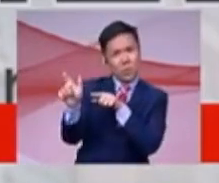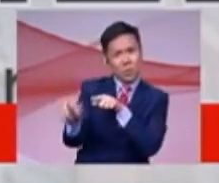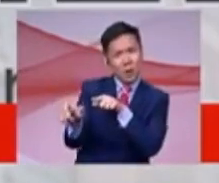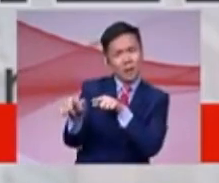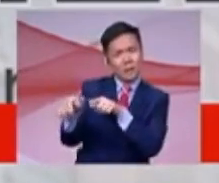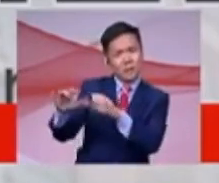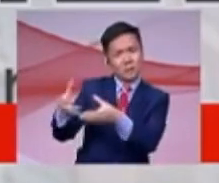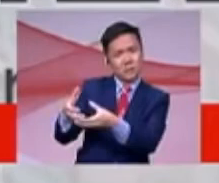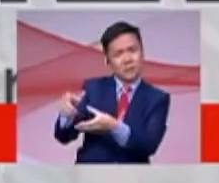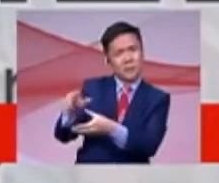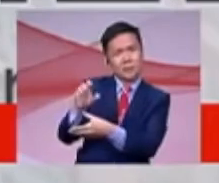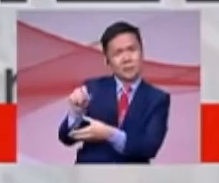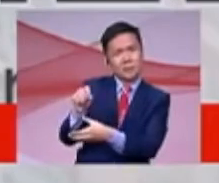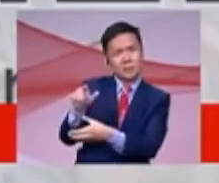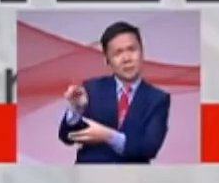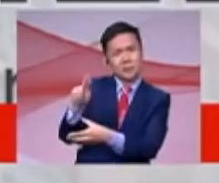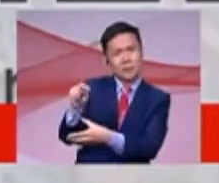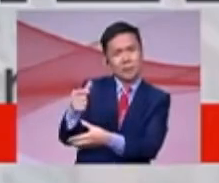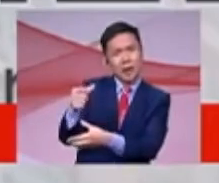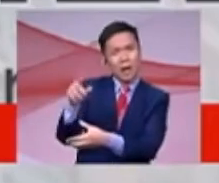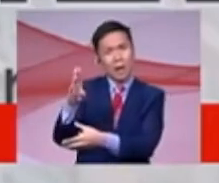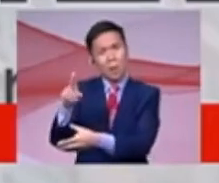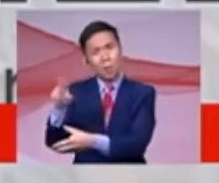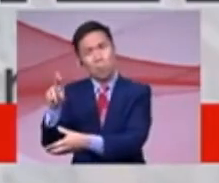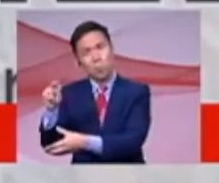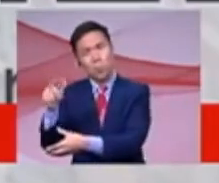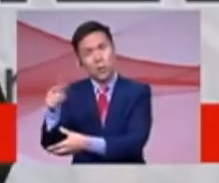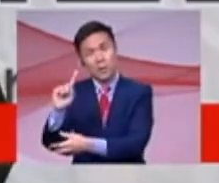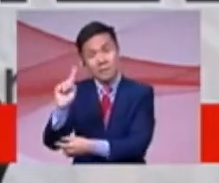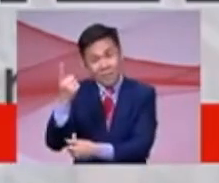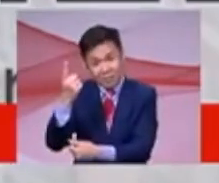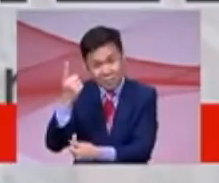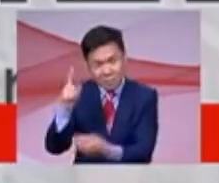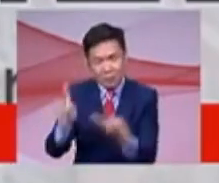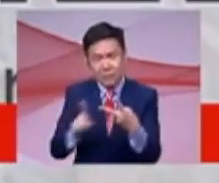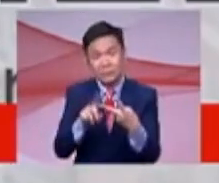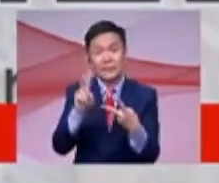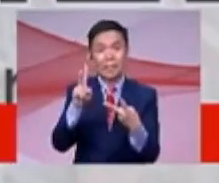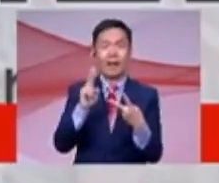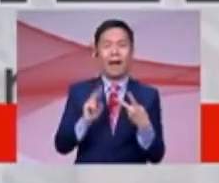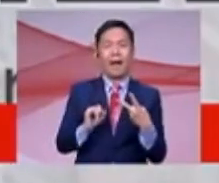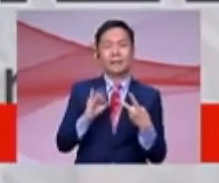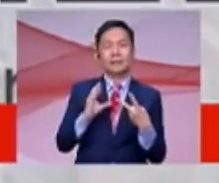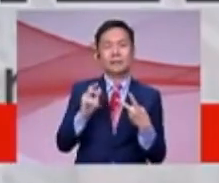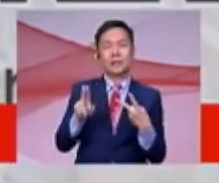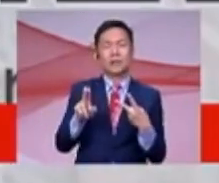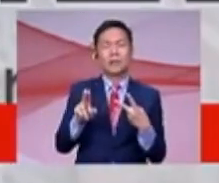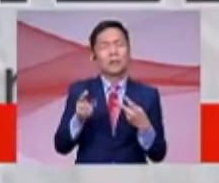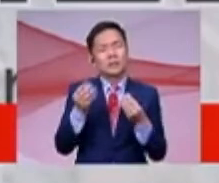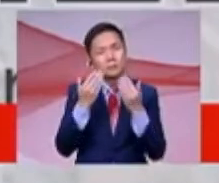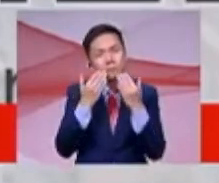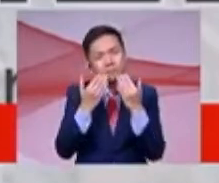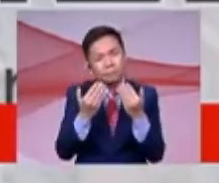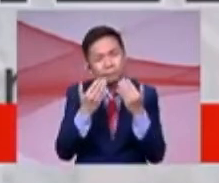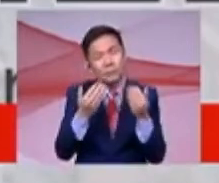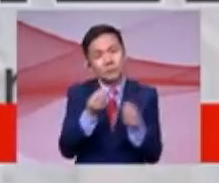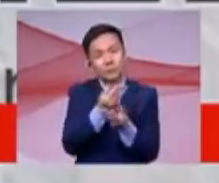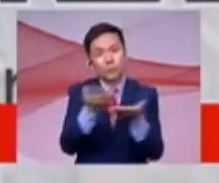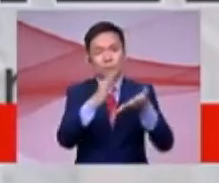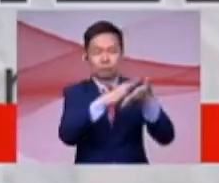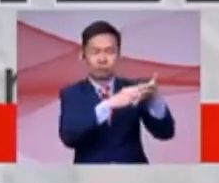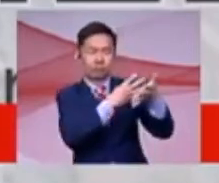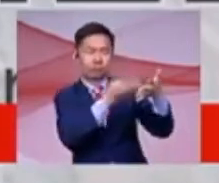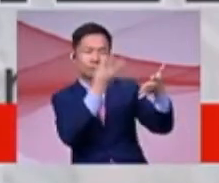you know, reinfection case you have seen, or is this the first? That's the first question. The second question is about ICU. Thank you for all the data on ICU. I